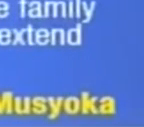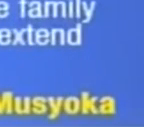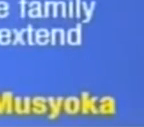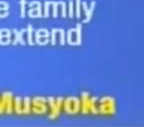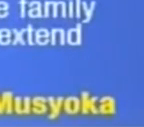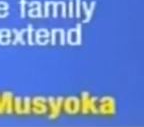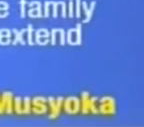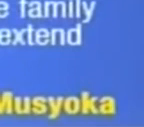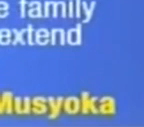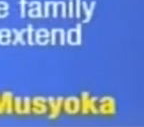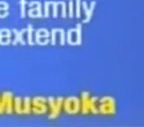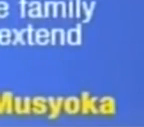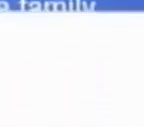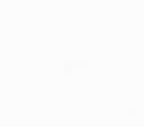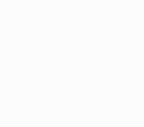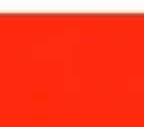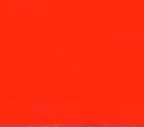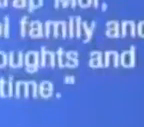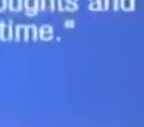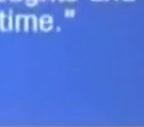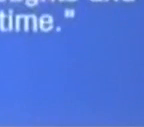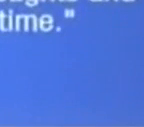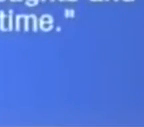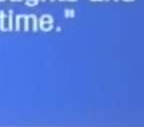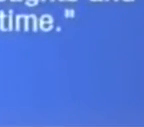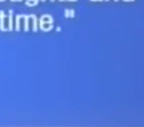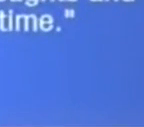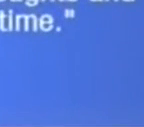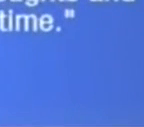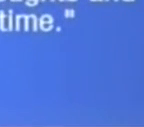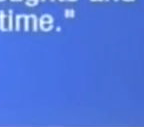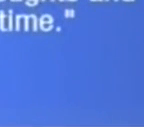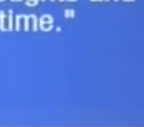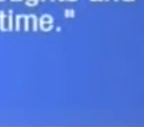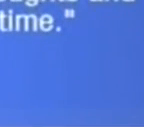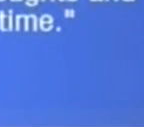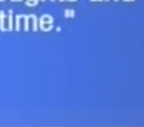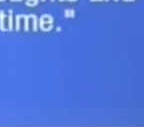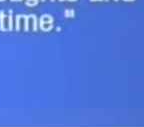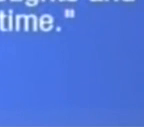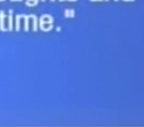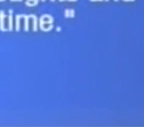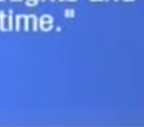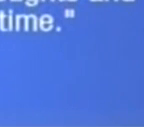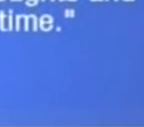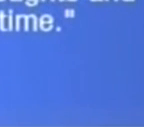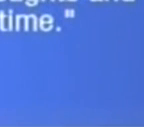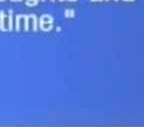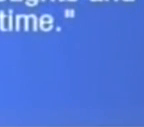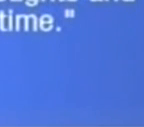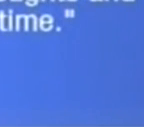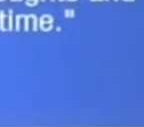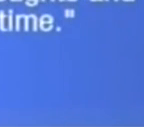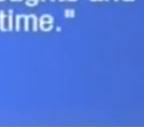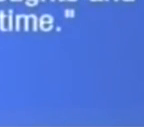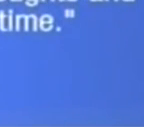his heartfelt condolences. Amani National Congress Party leader said his thoughts and prayers are with the Moi family